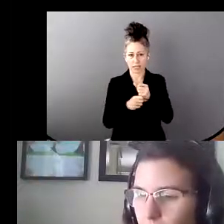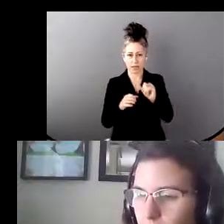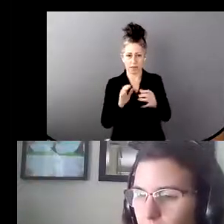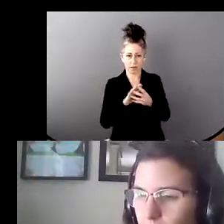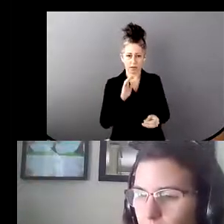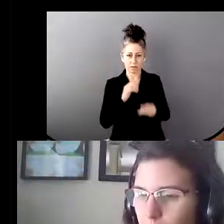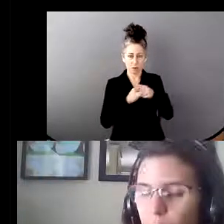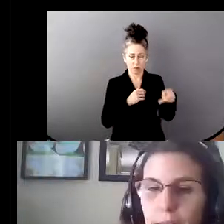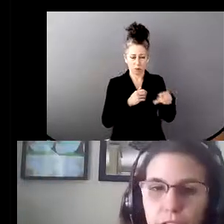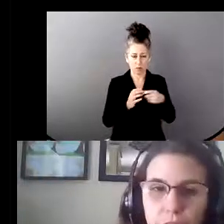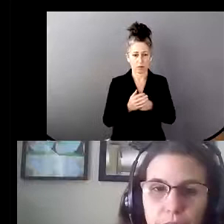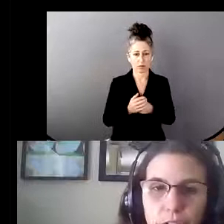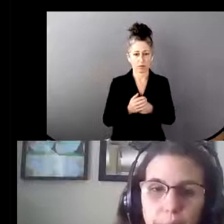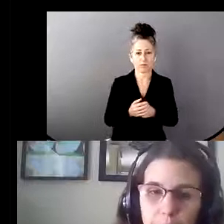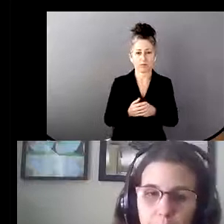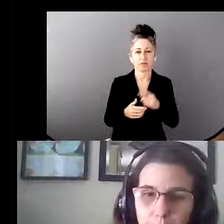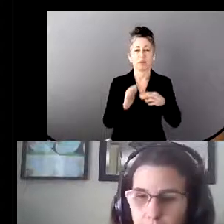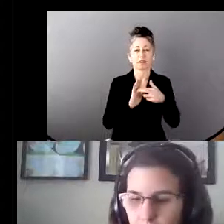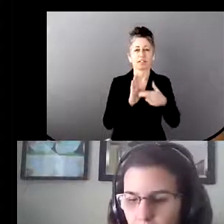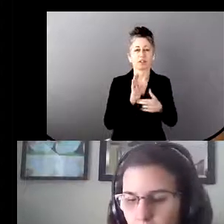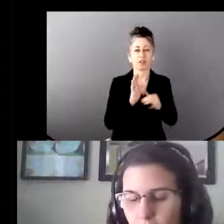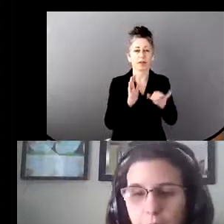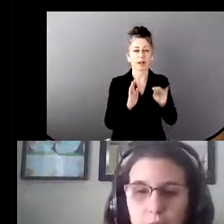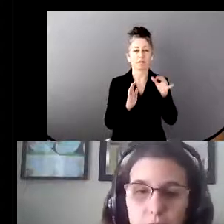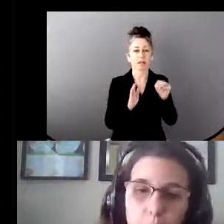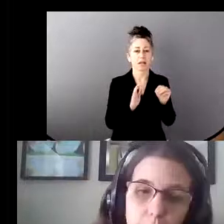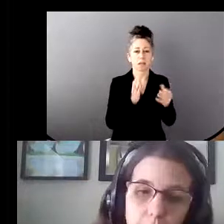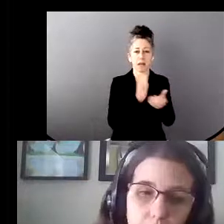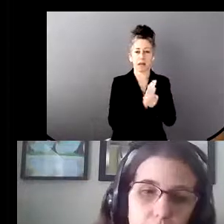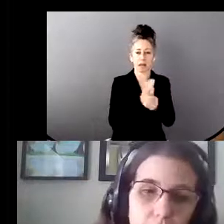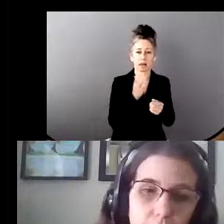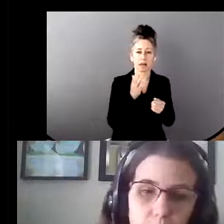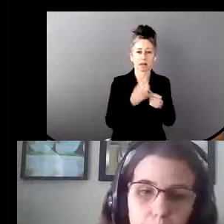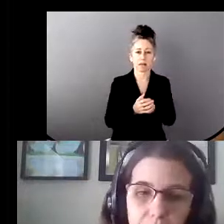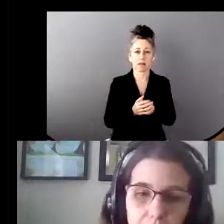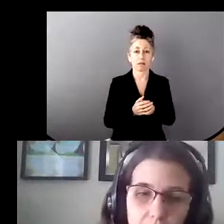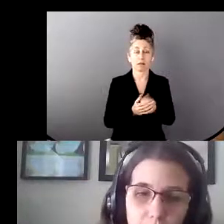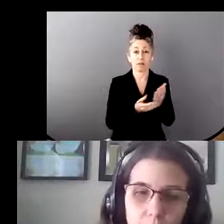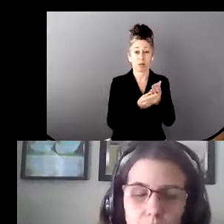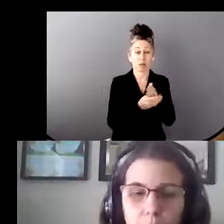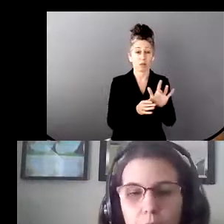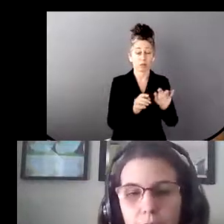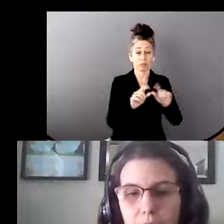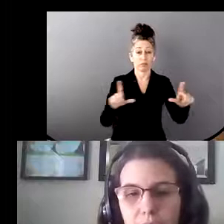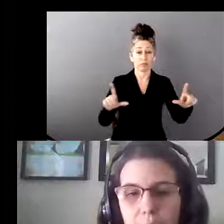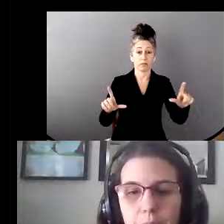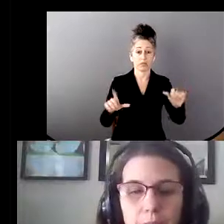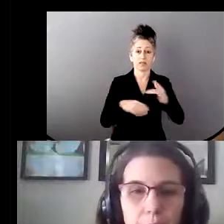you when you registered in your compendium packet. I also want to let you know that this will be available